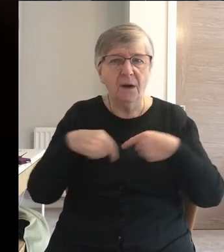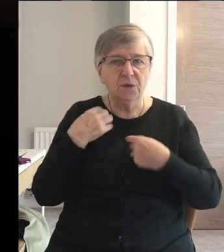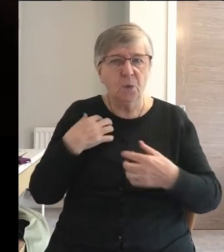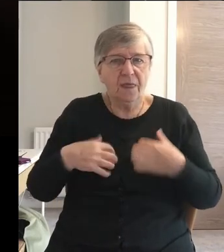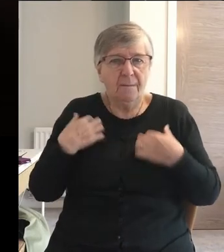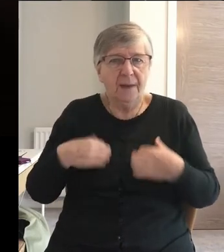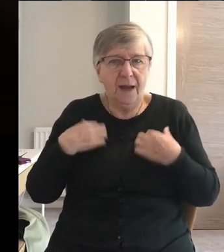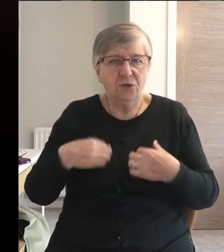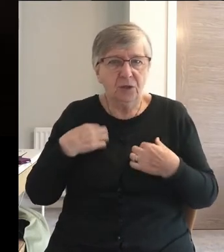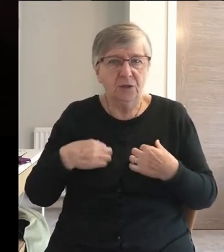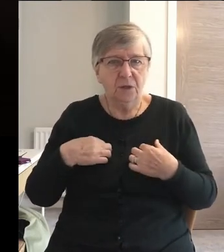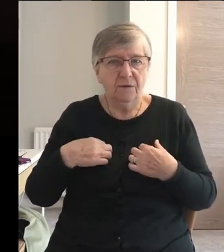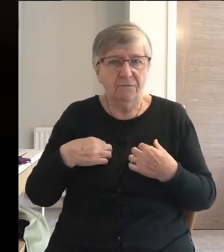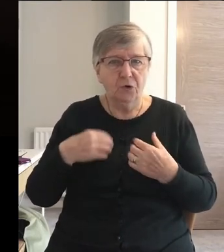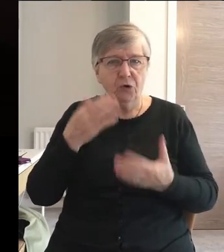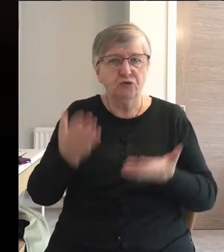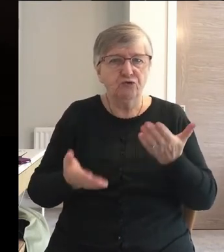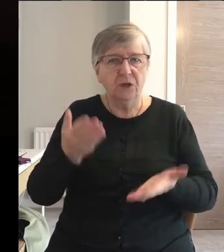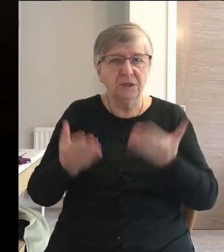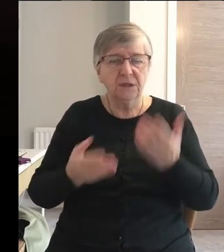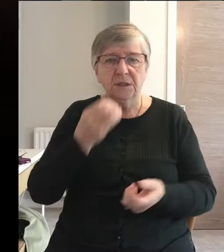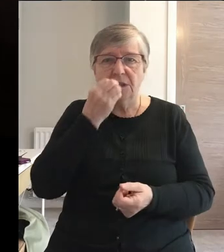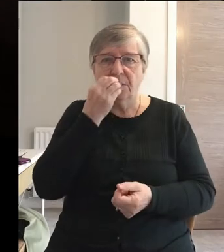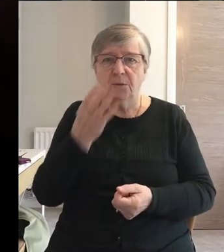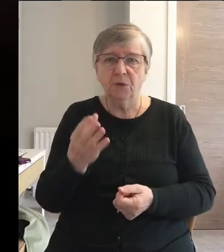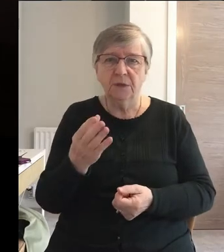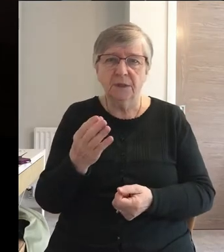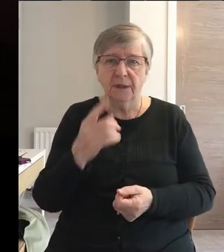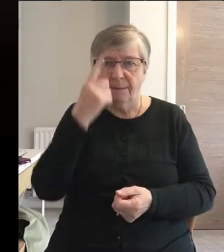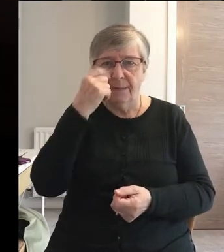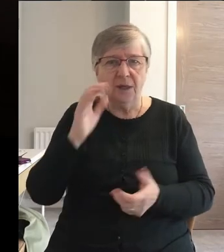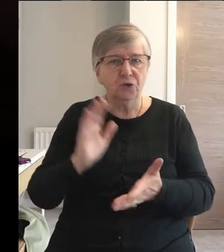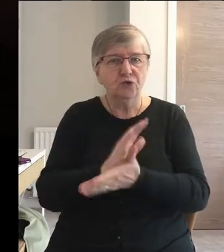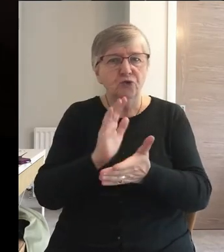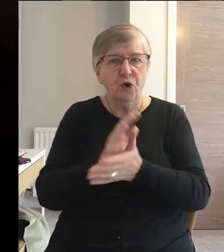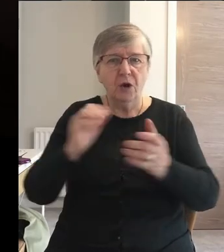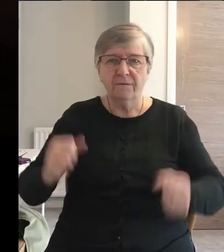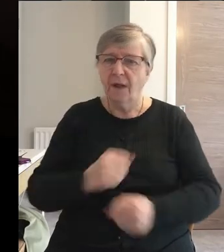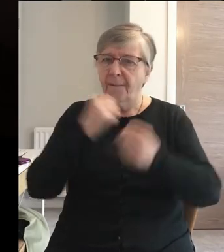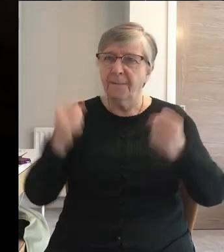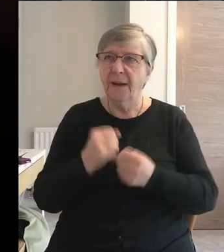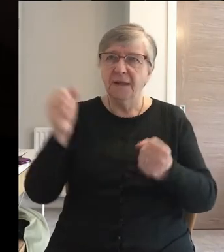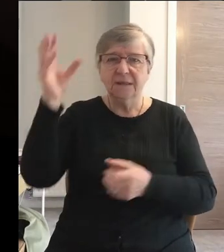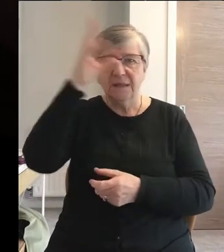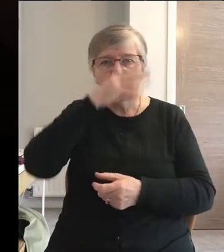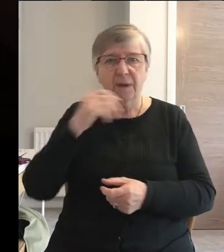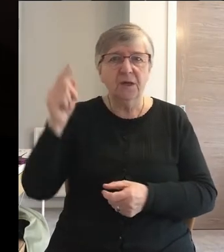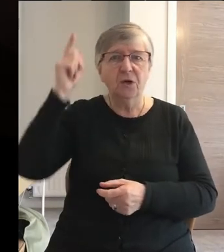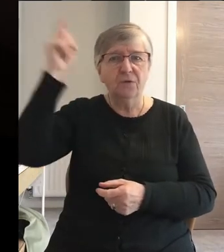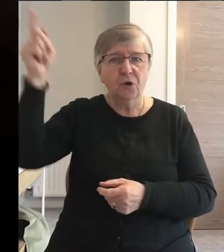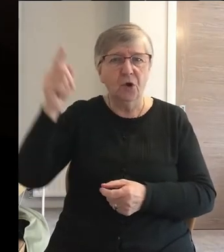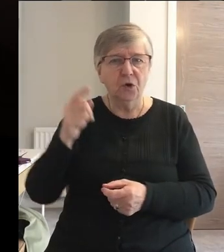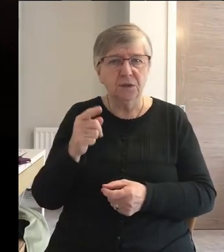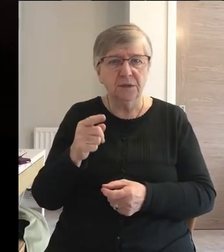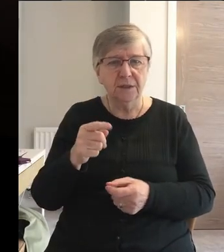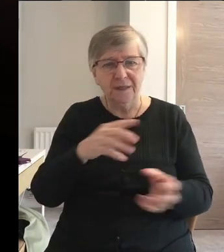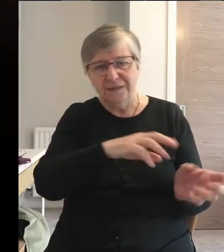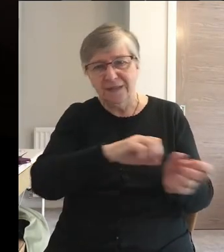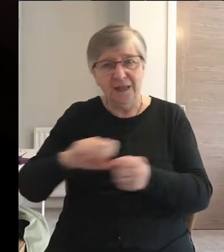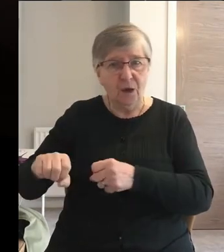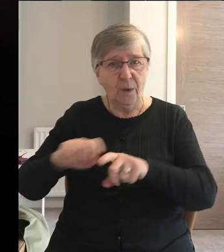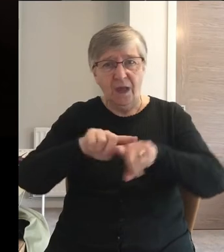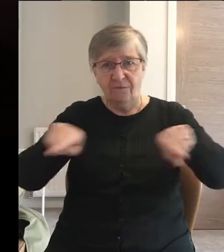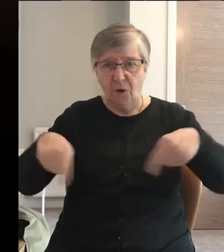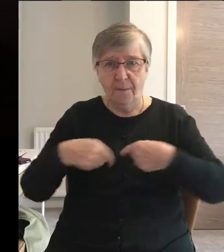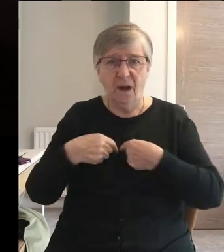beauty. May the joyful, mighty Spirit of God, sweeping us out of the dusty corners of our indifference,